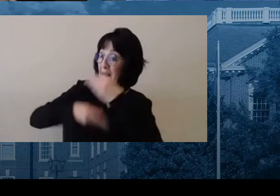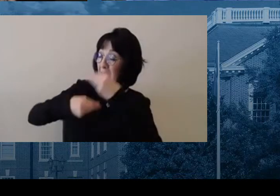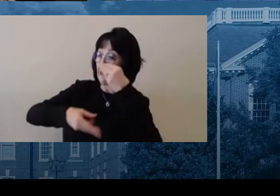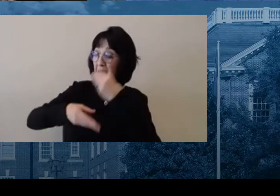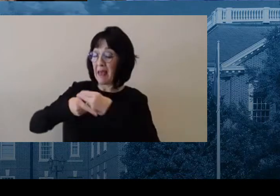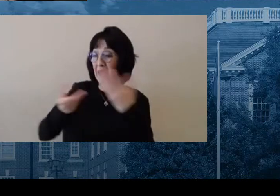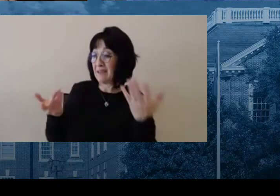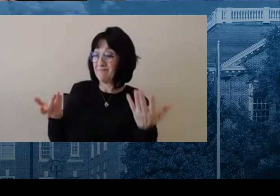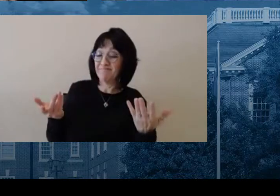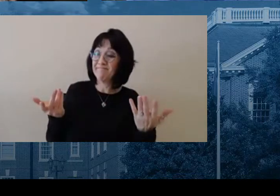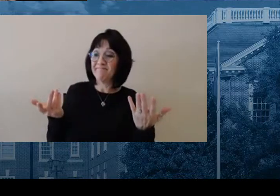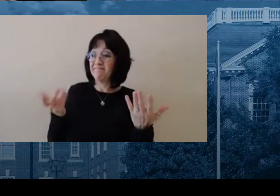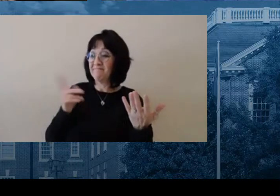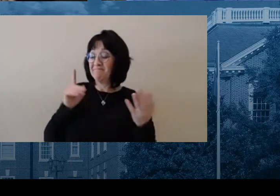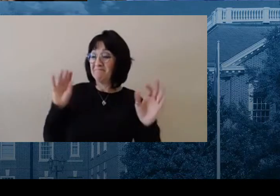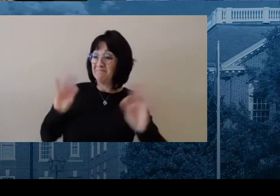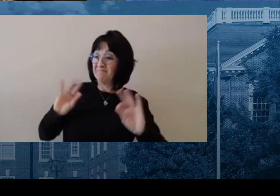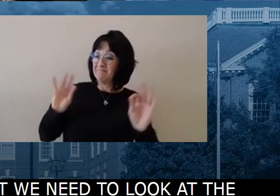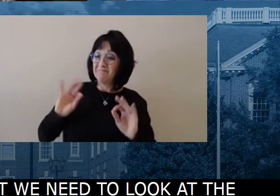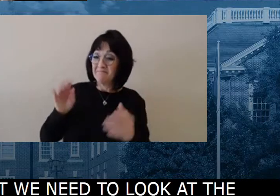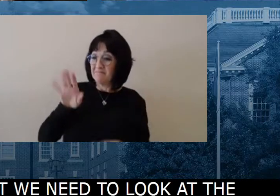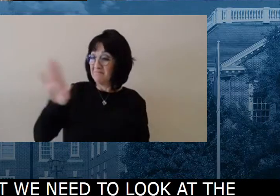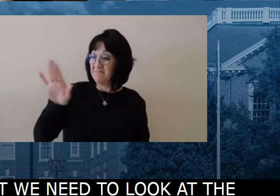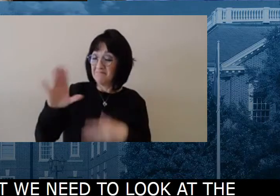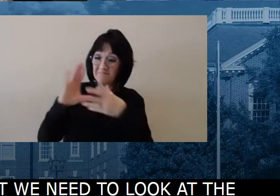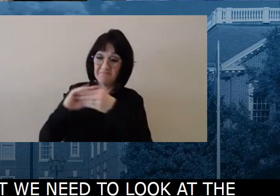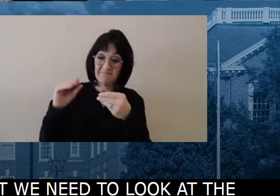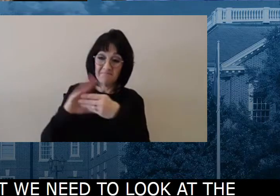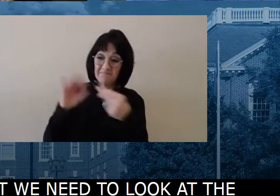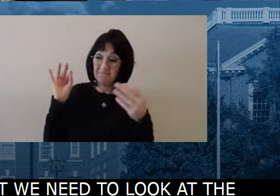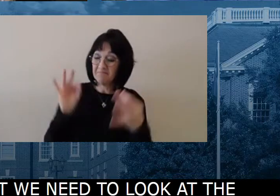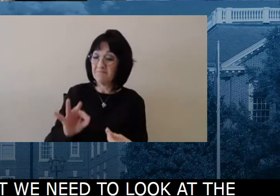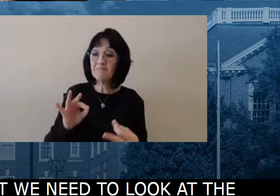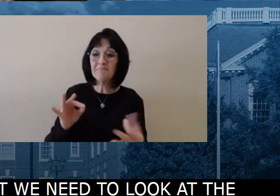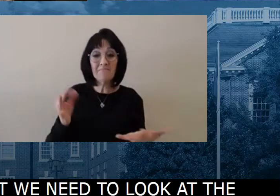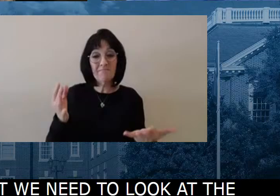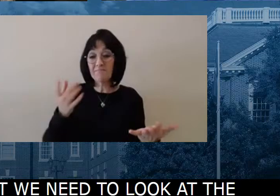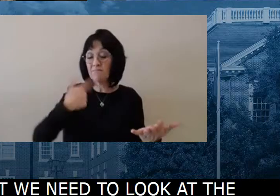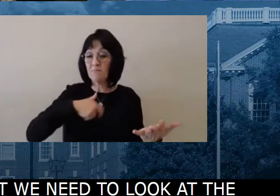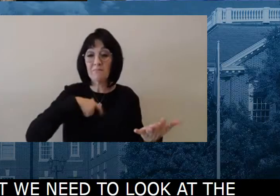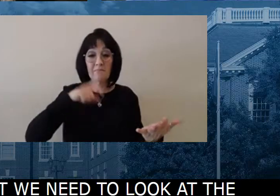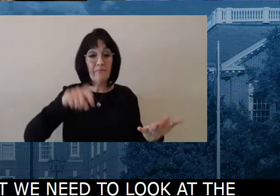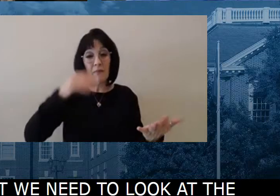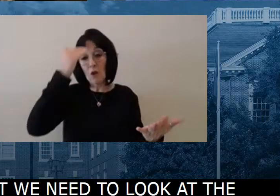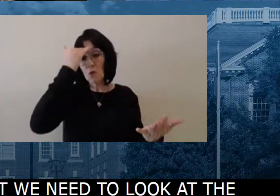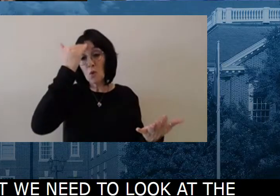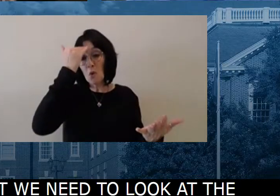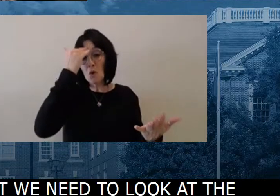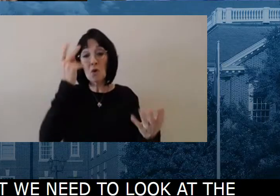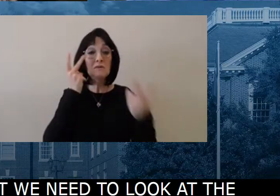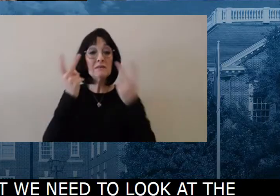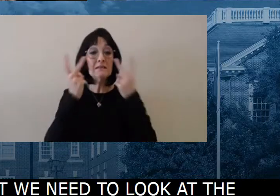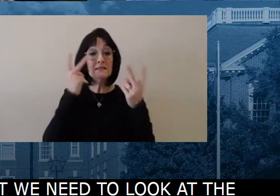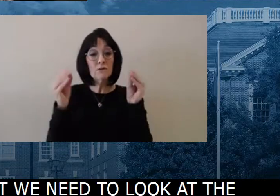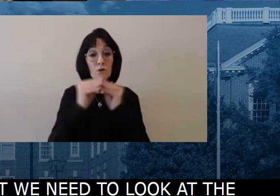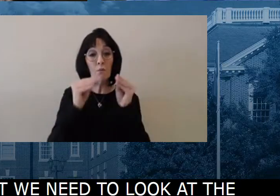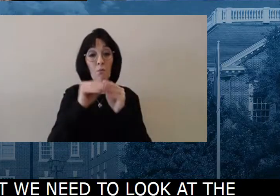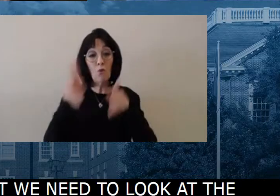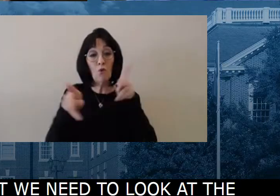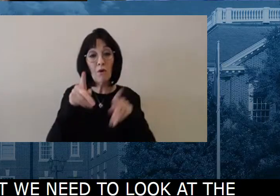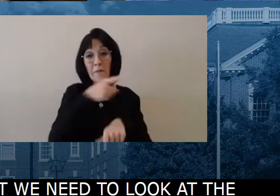get vaccinated, as we monitor the status of the variants and our case rates in our